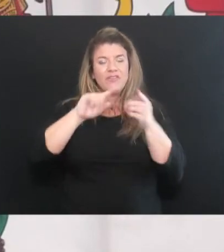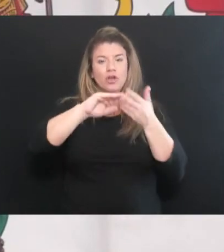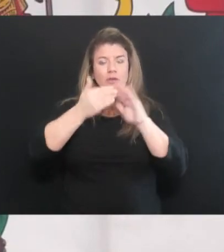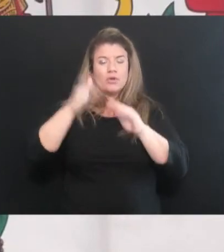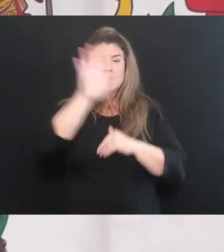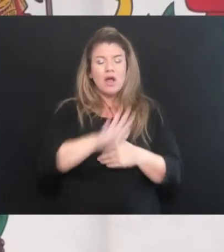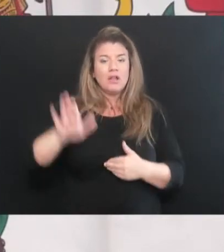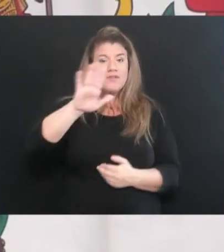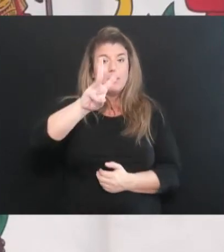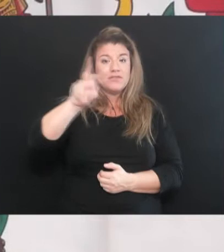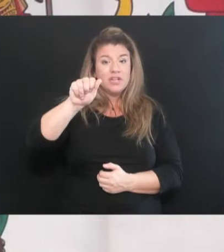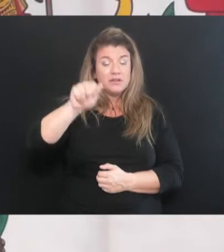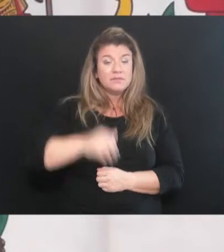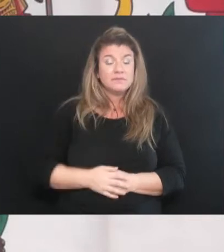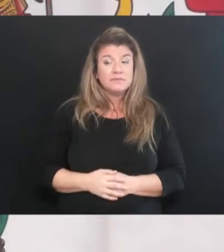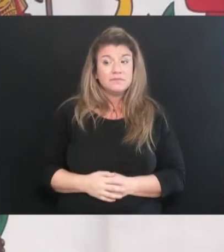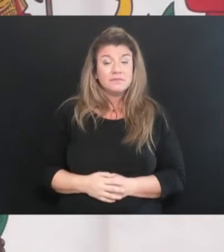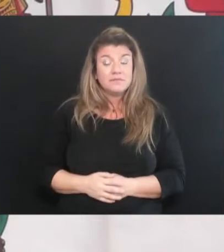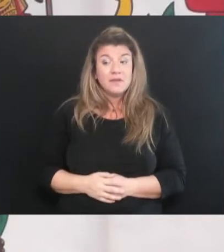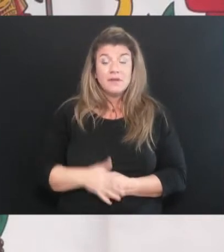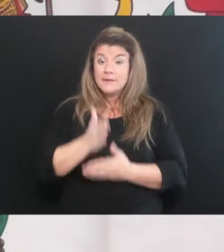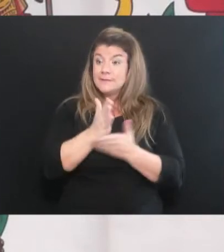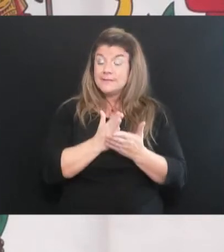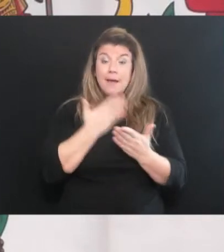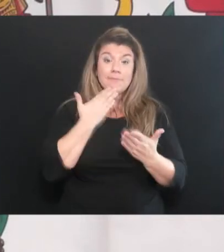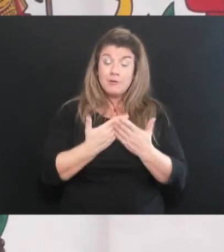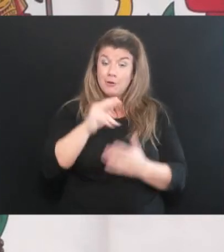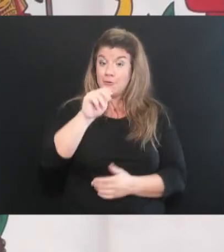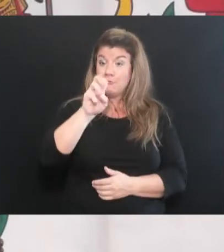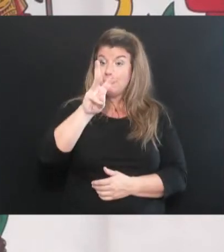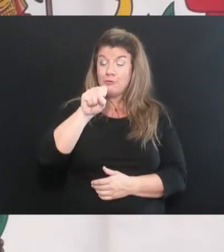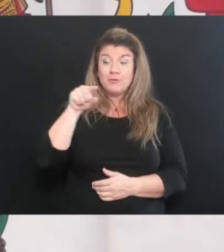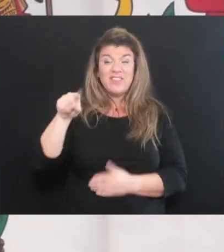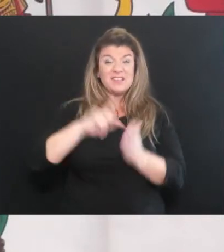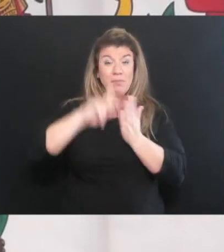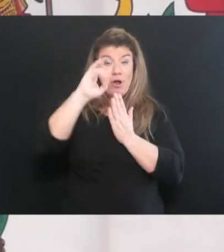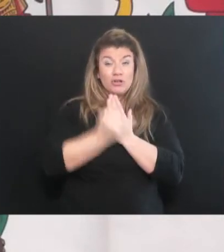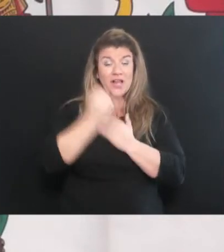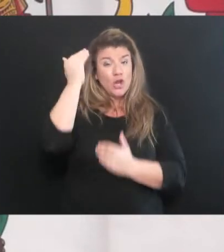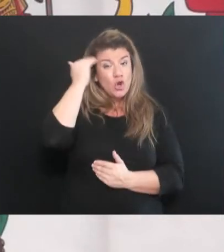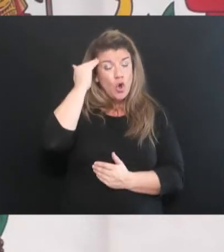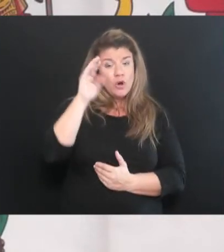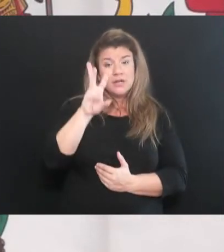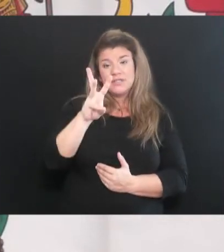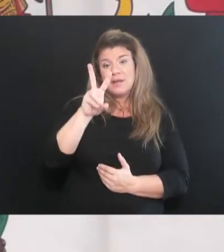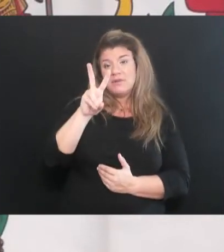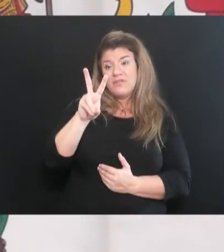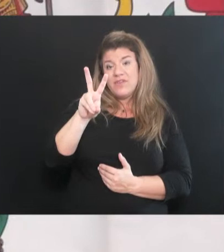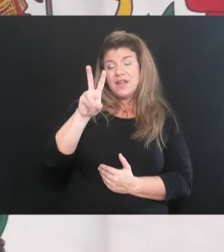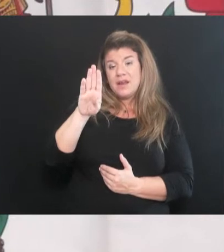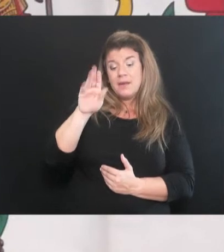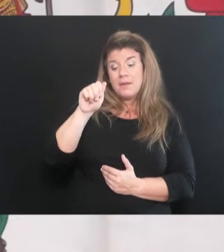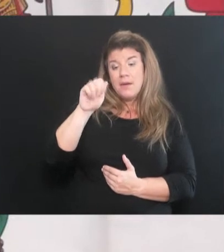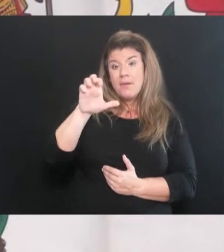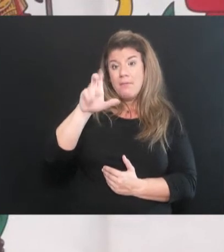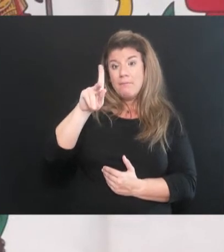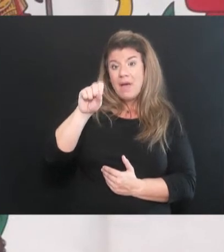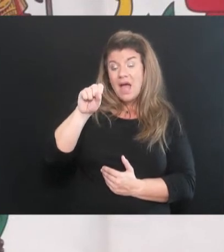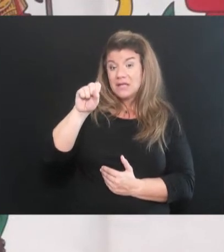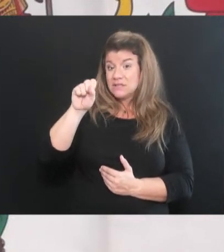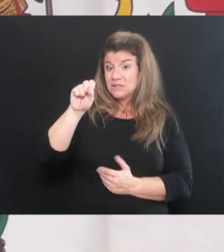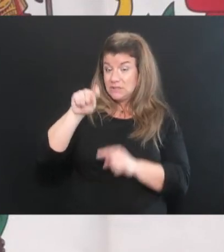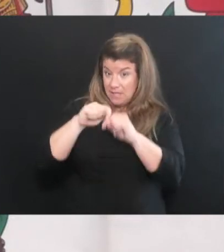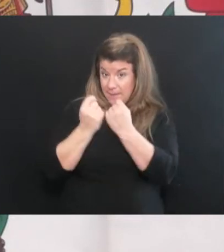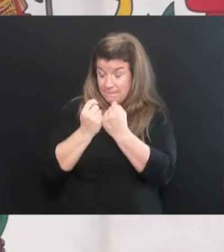West Virginia. There's some really great news. This project, known as WV Vax Team, has